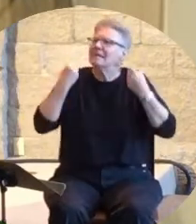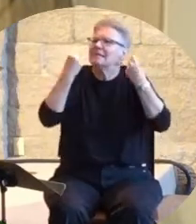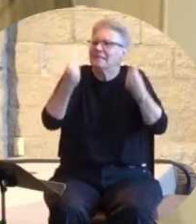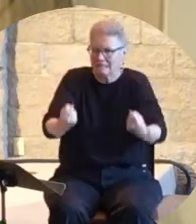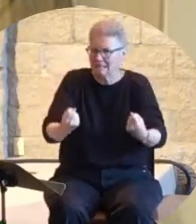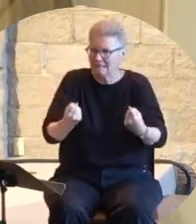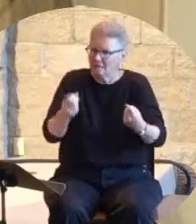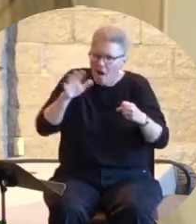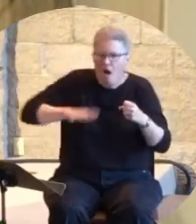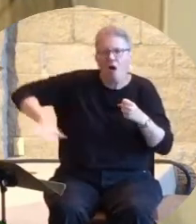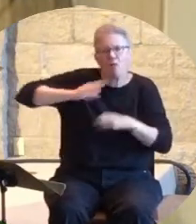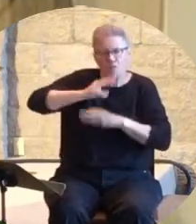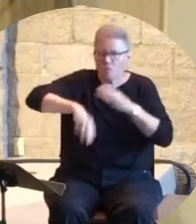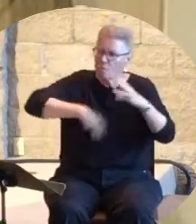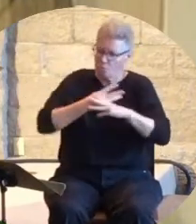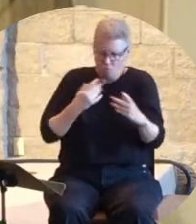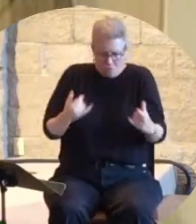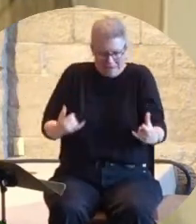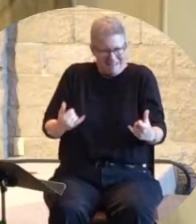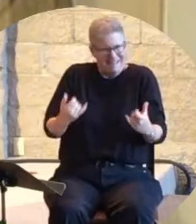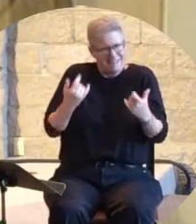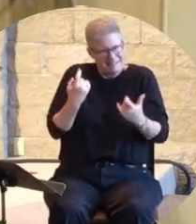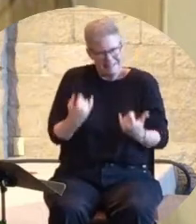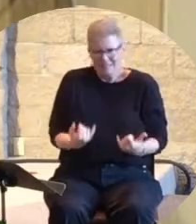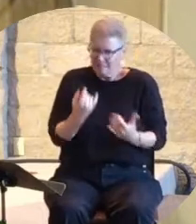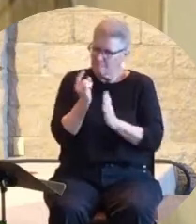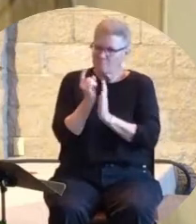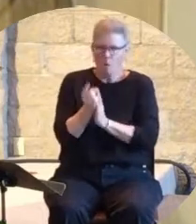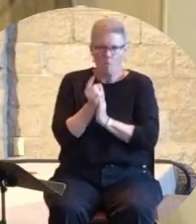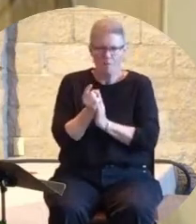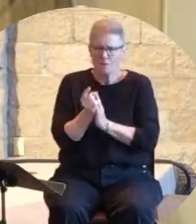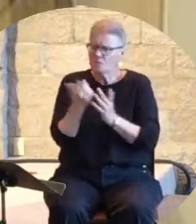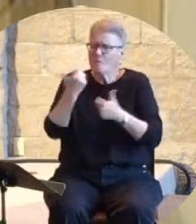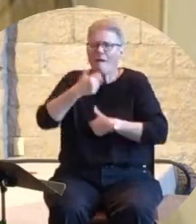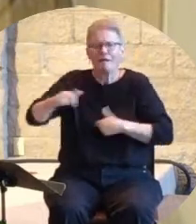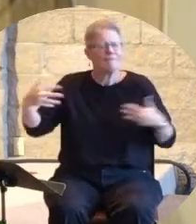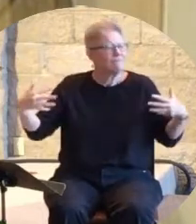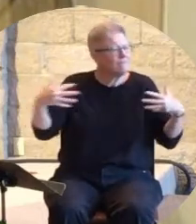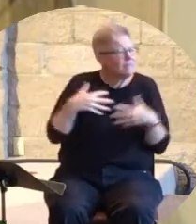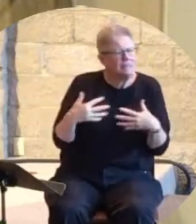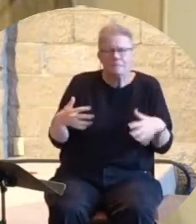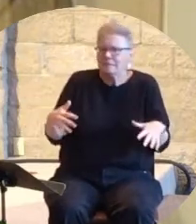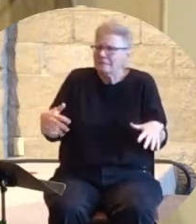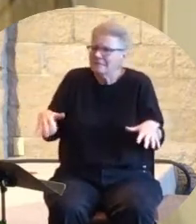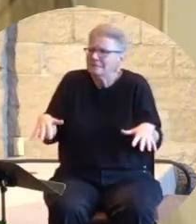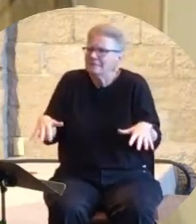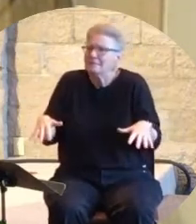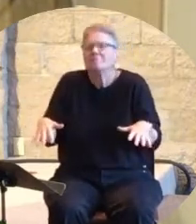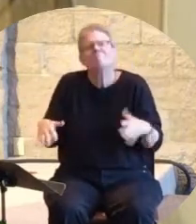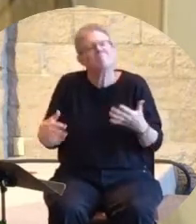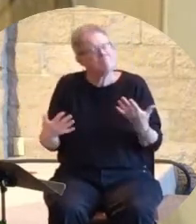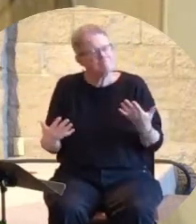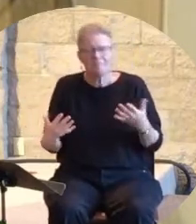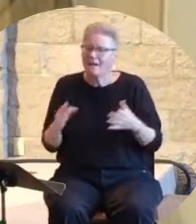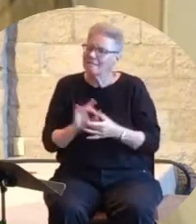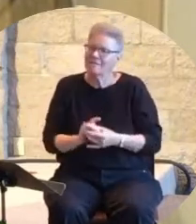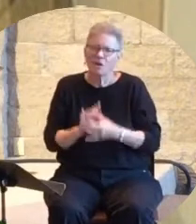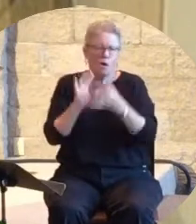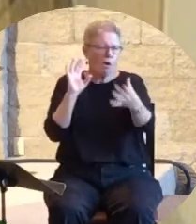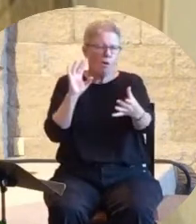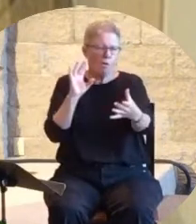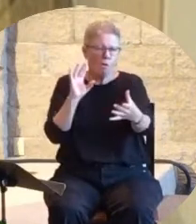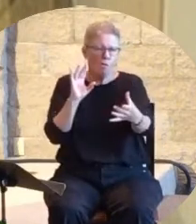So we let go of any fears or anxieties, and we affirm that all are safe and healthy